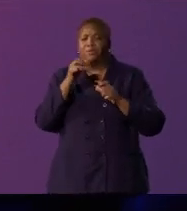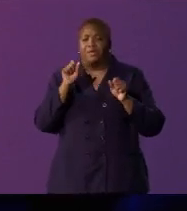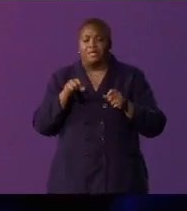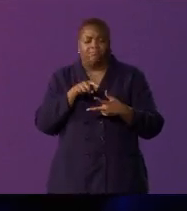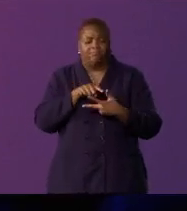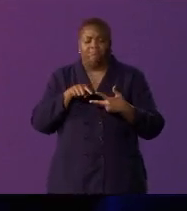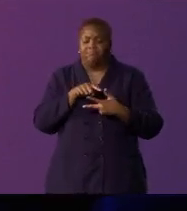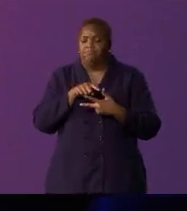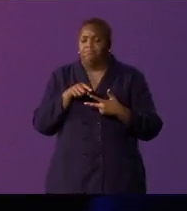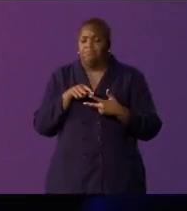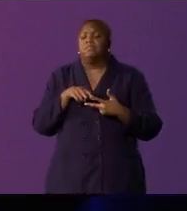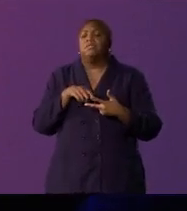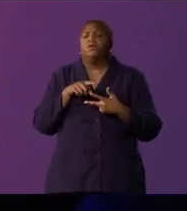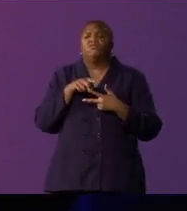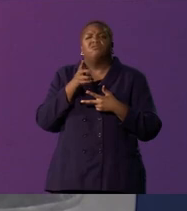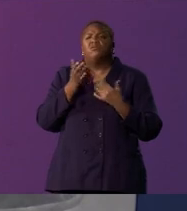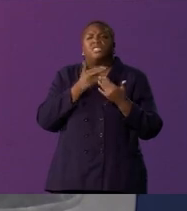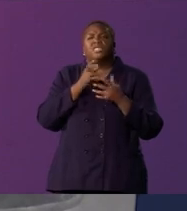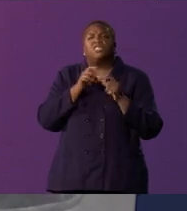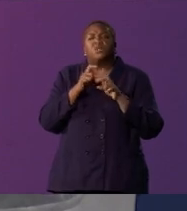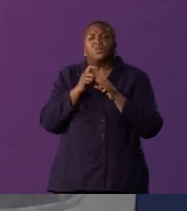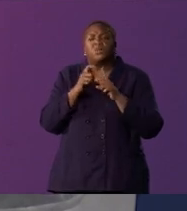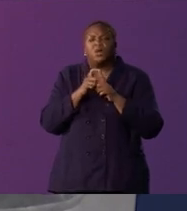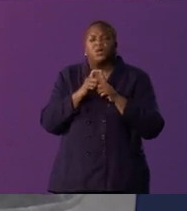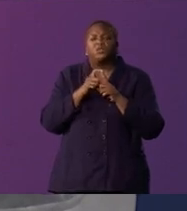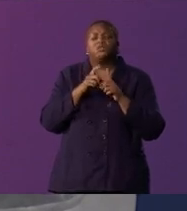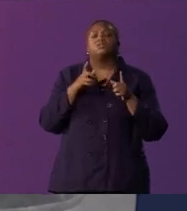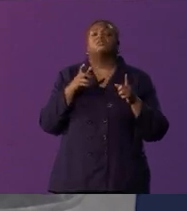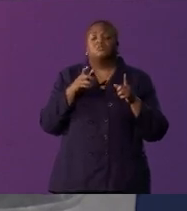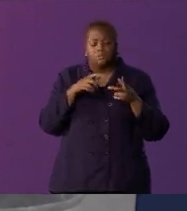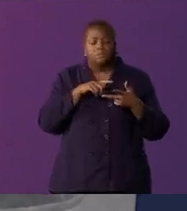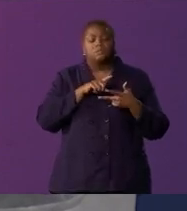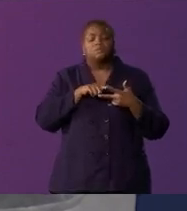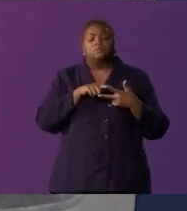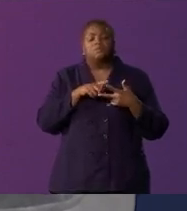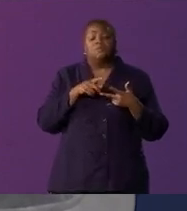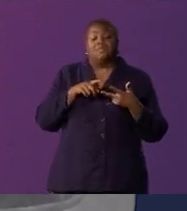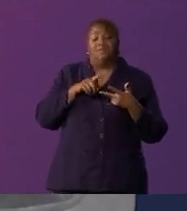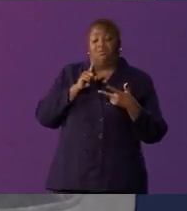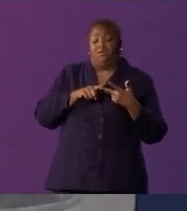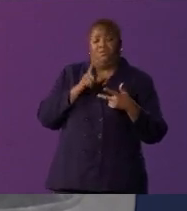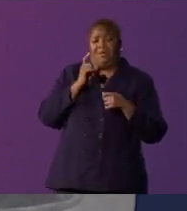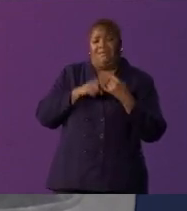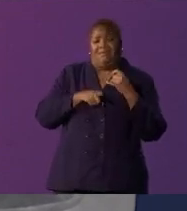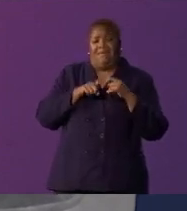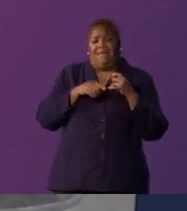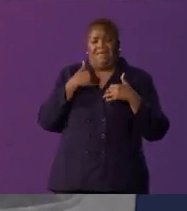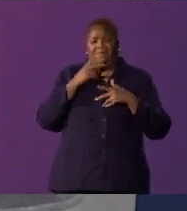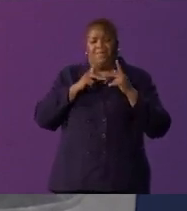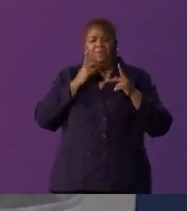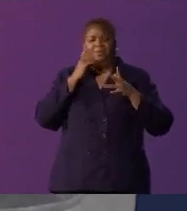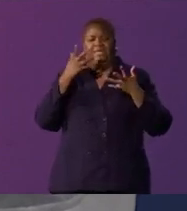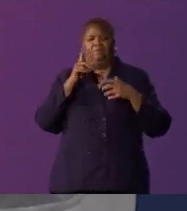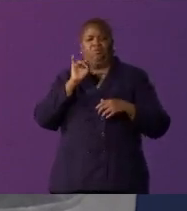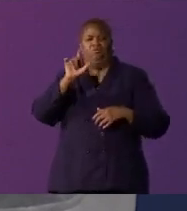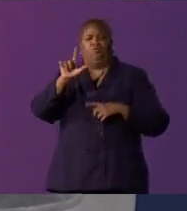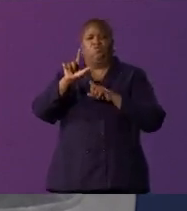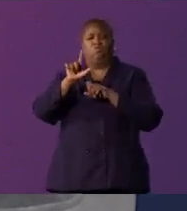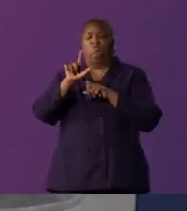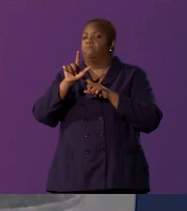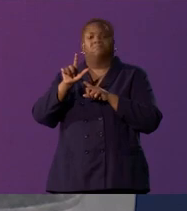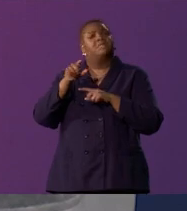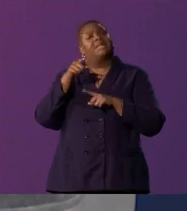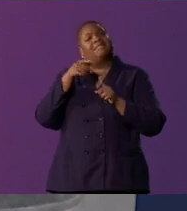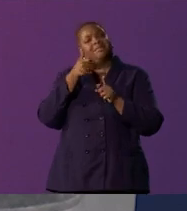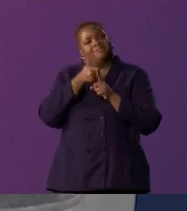words, nourish and replenish. And then we got to people and said, look, we cannot use people as tools of the trade. We've got to look at them as